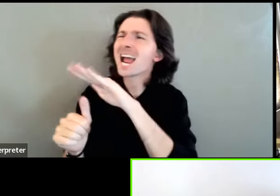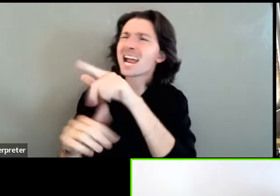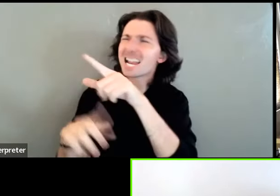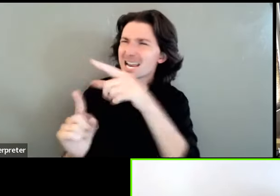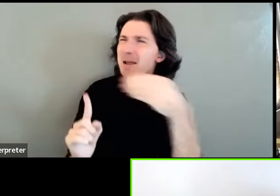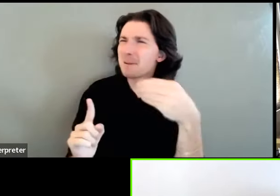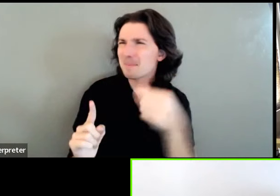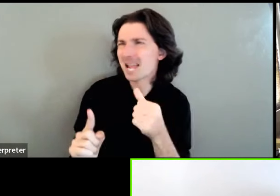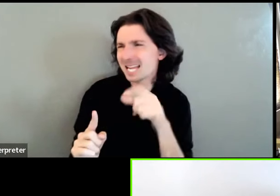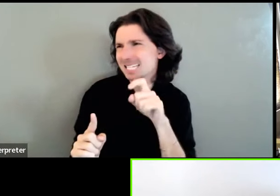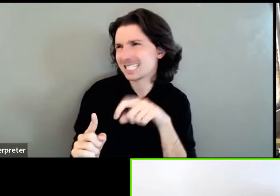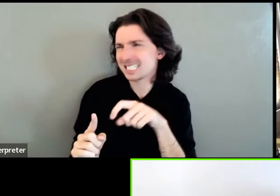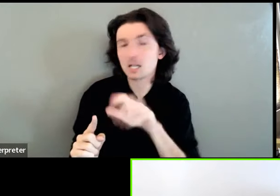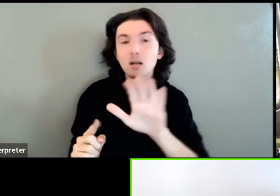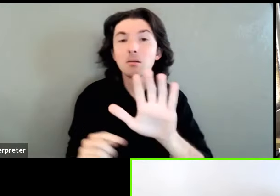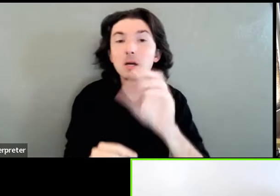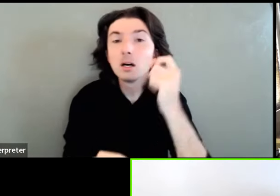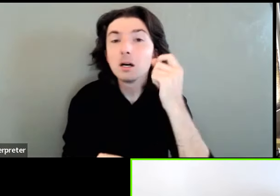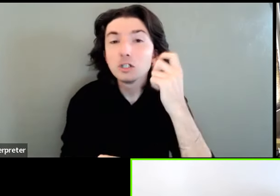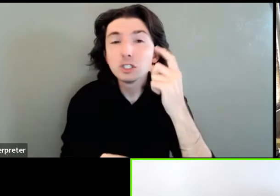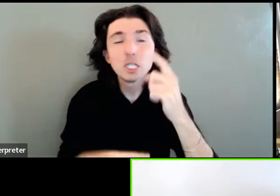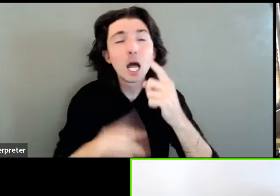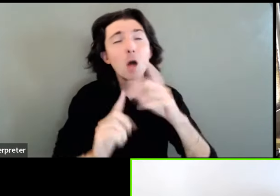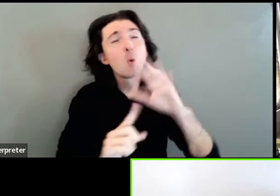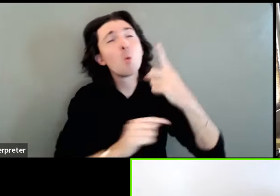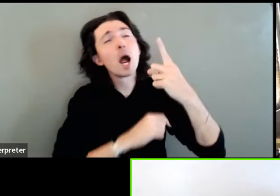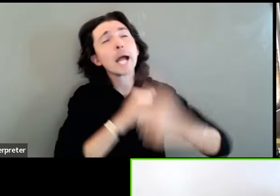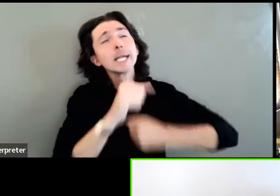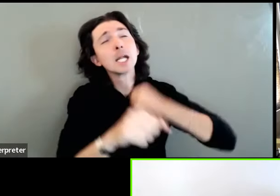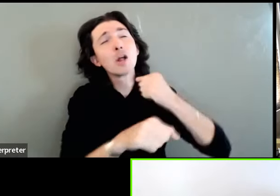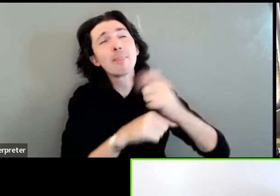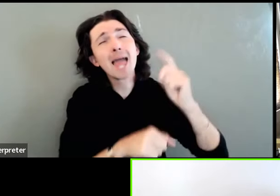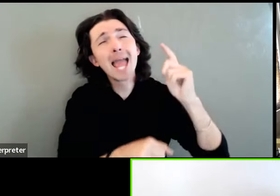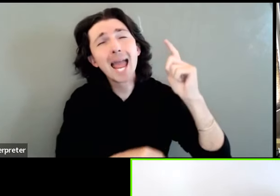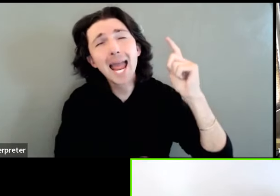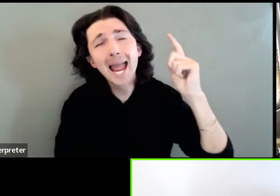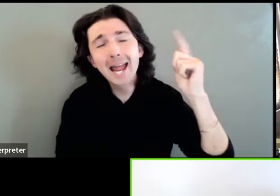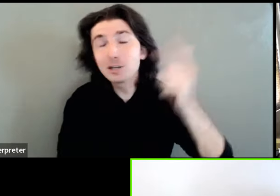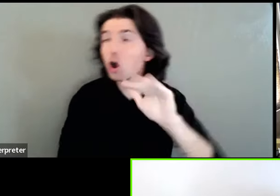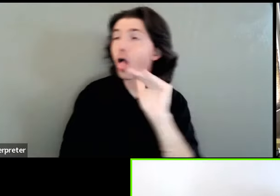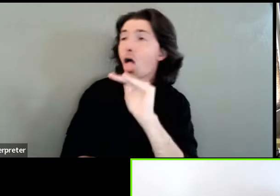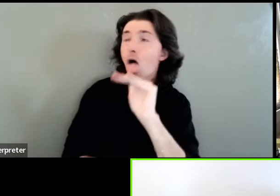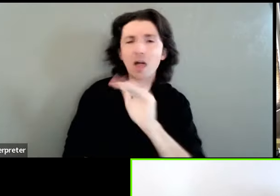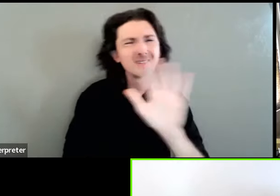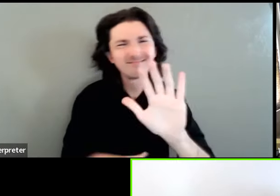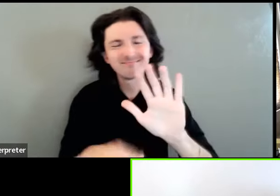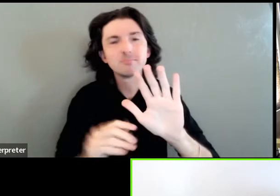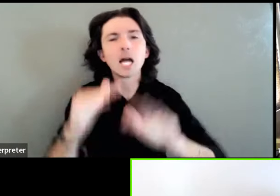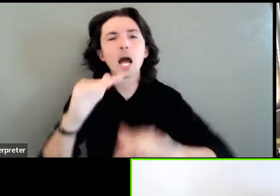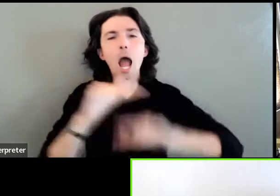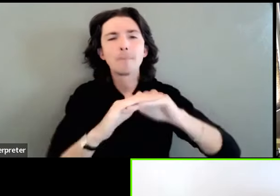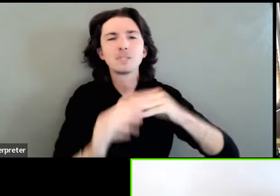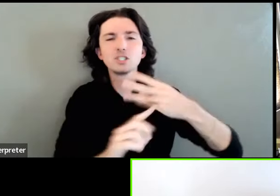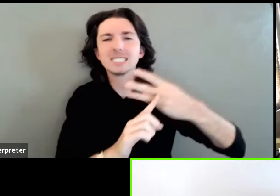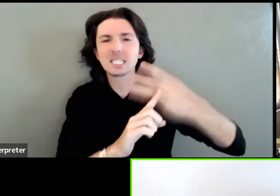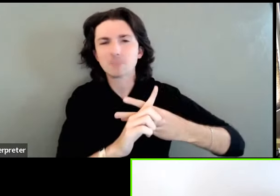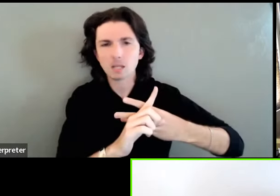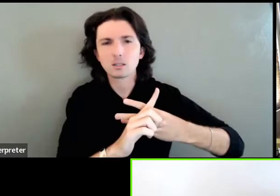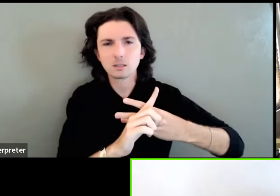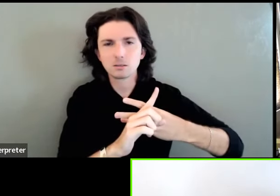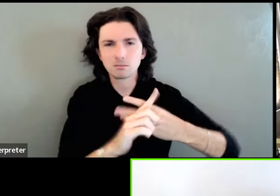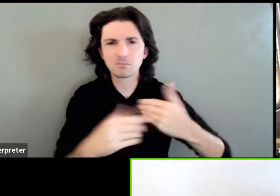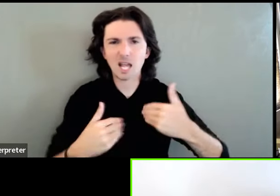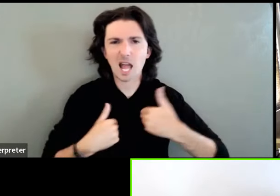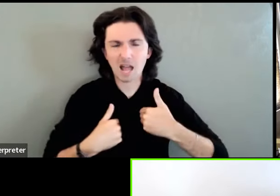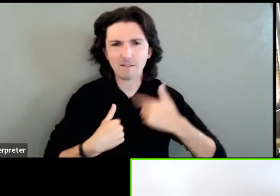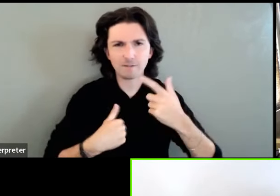months. There is a statute of limitations on claims for principal performers, and it's 6 months from the date of occurrence. So unfortunately, if your meal